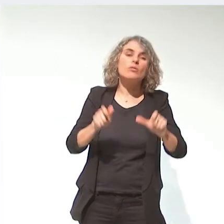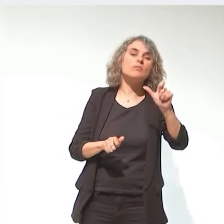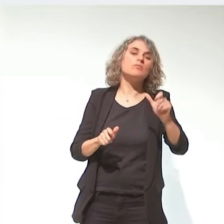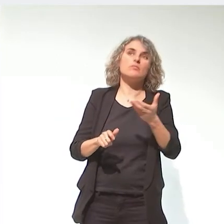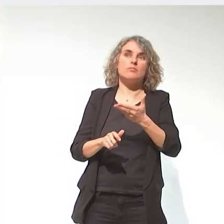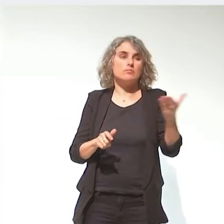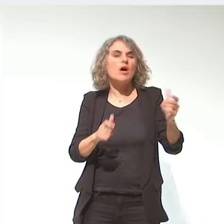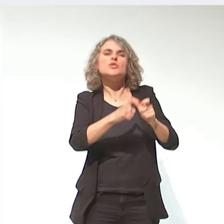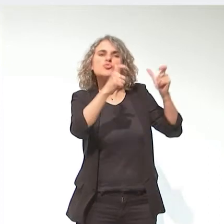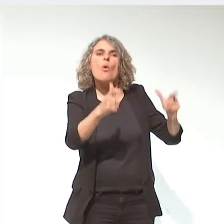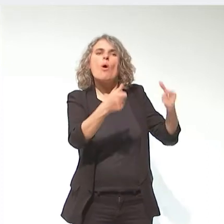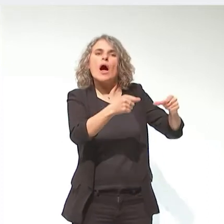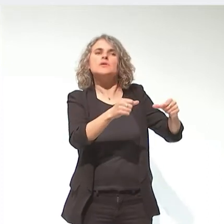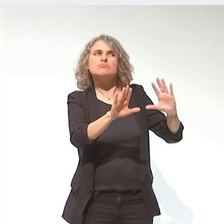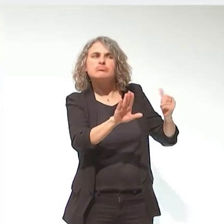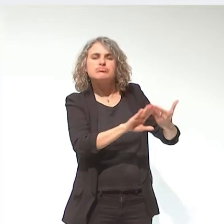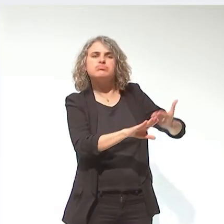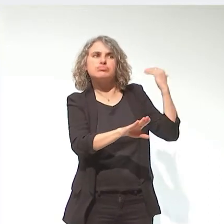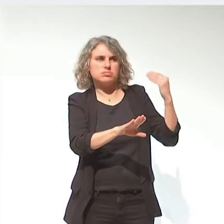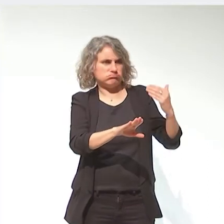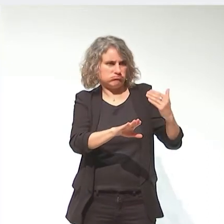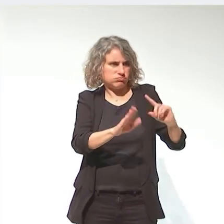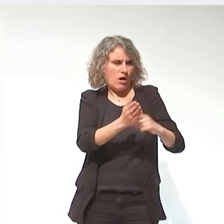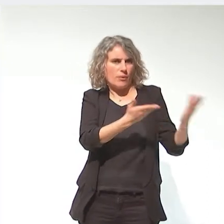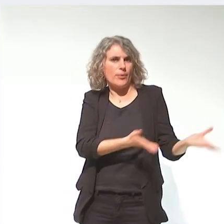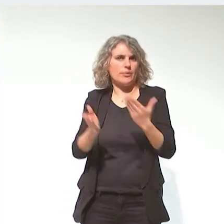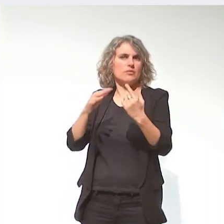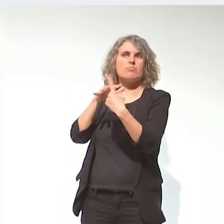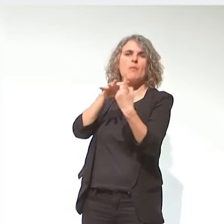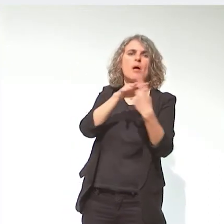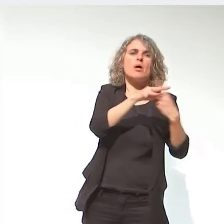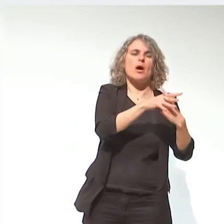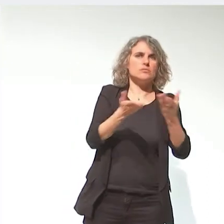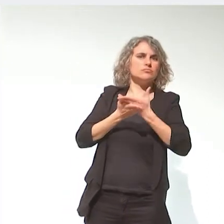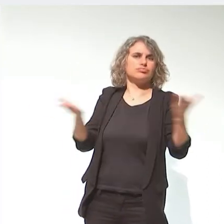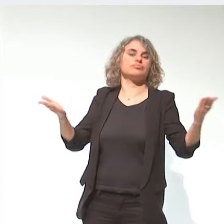opportunities for people to leave institutions,